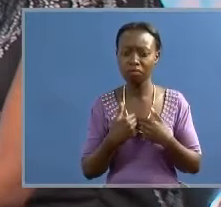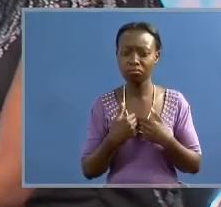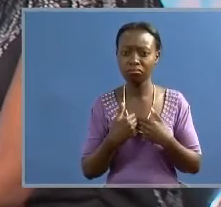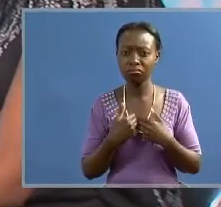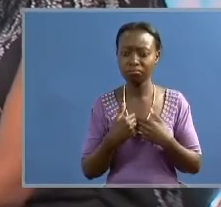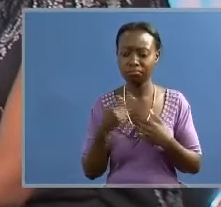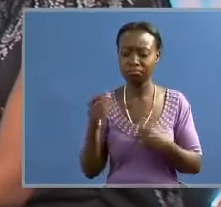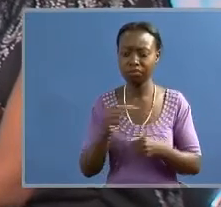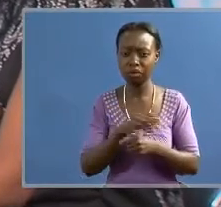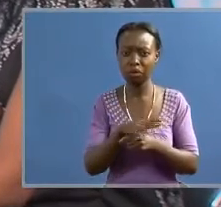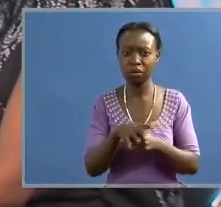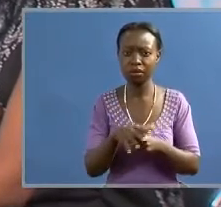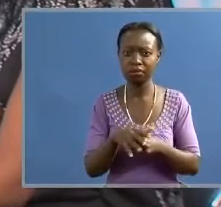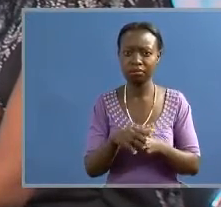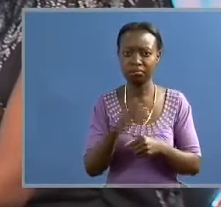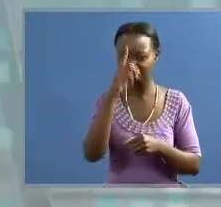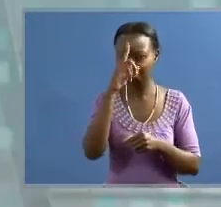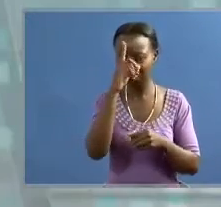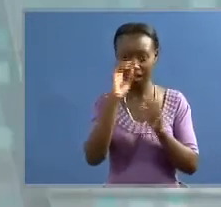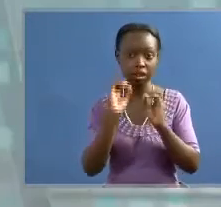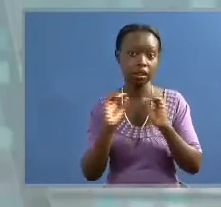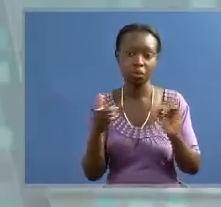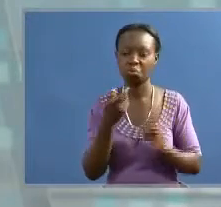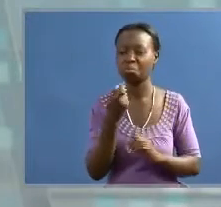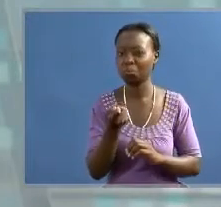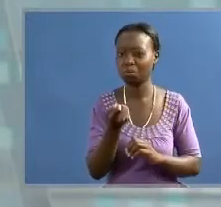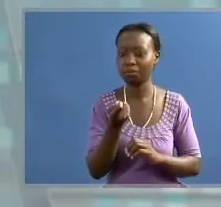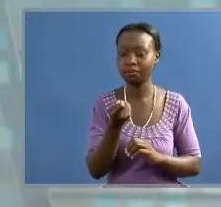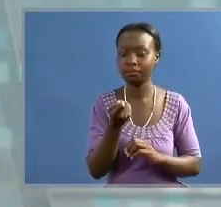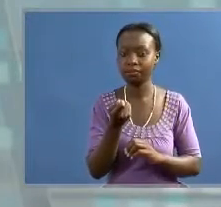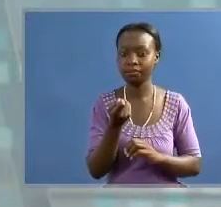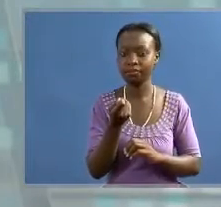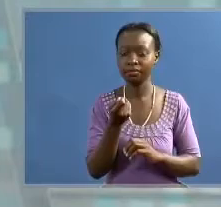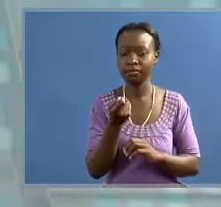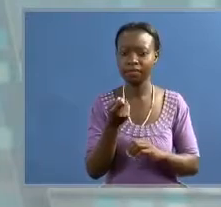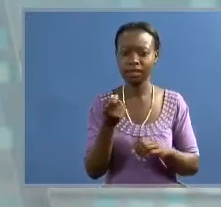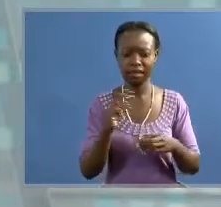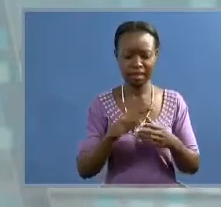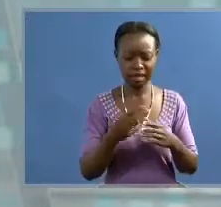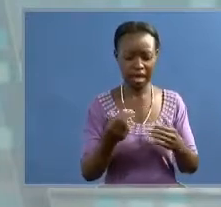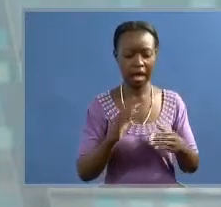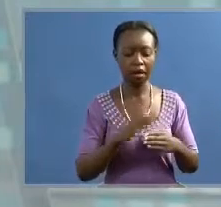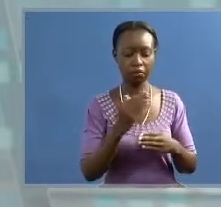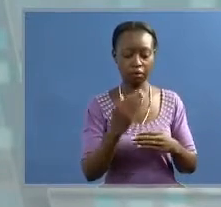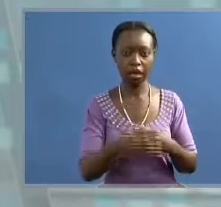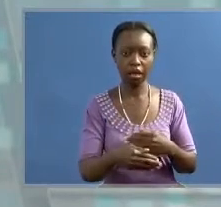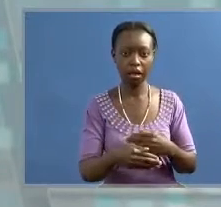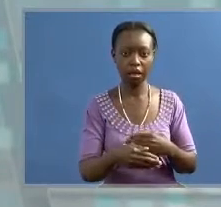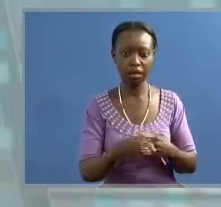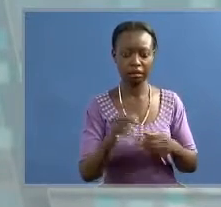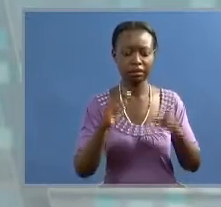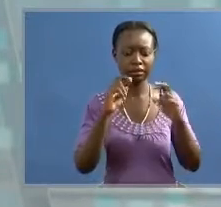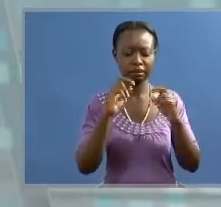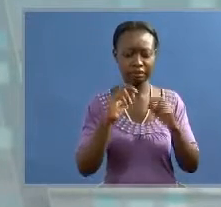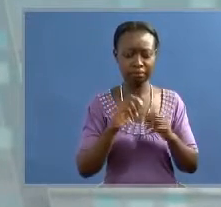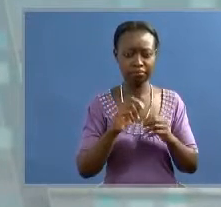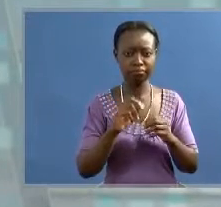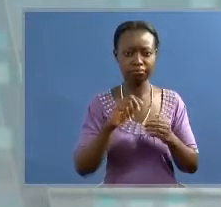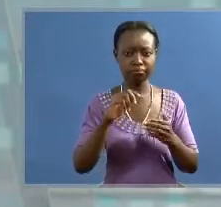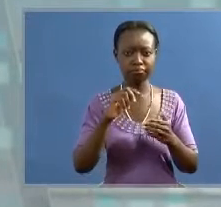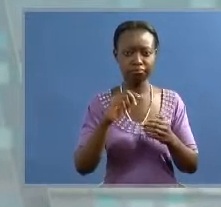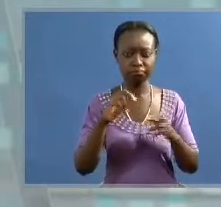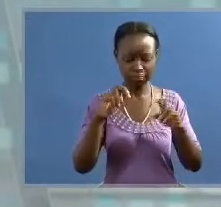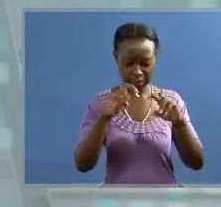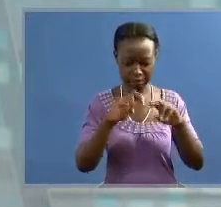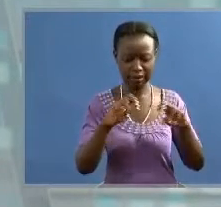serious condition. And the incubation of this just after testing and still showing mild symptoms of COVID-19